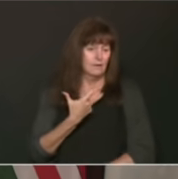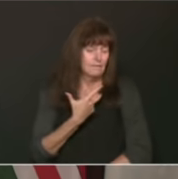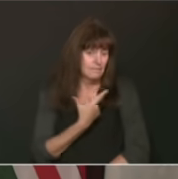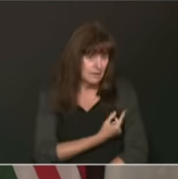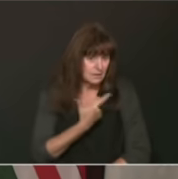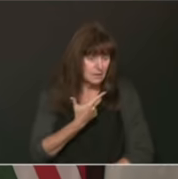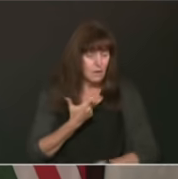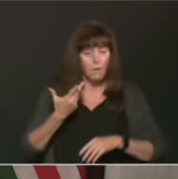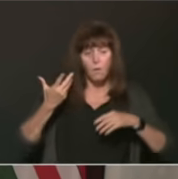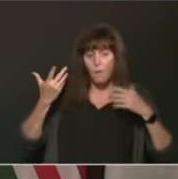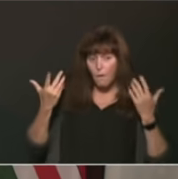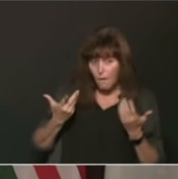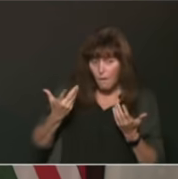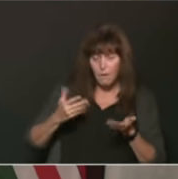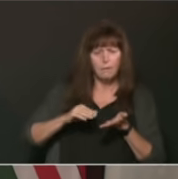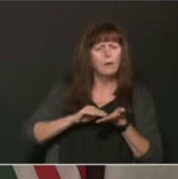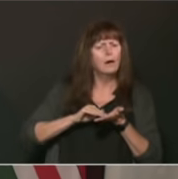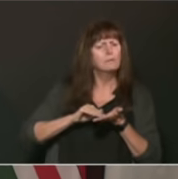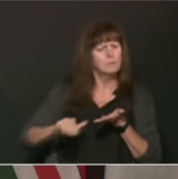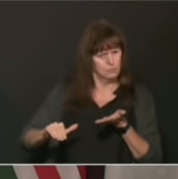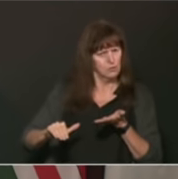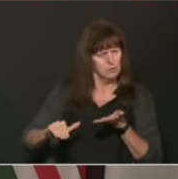required.